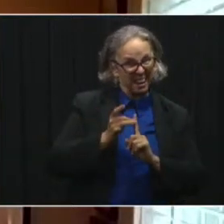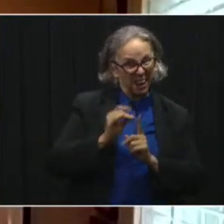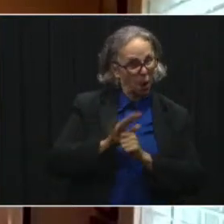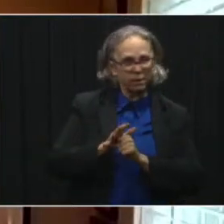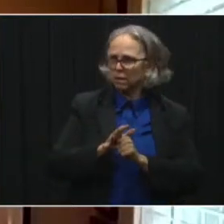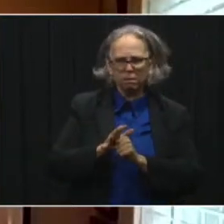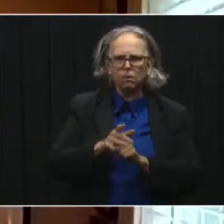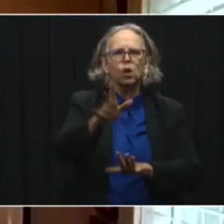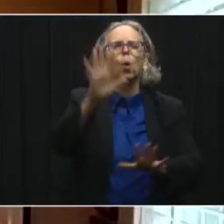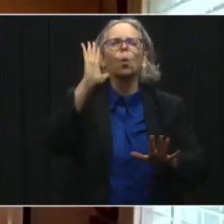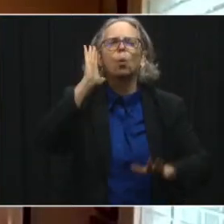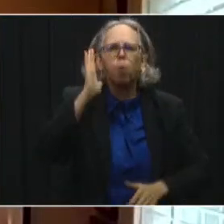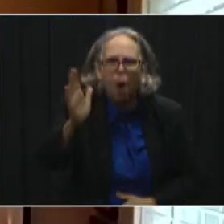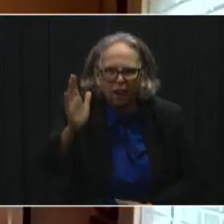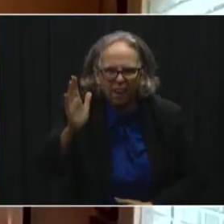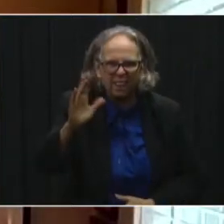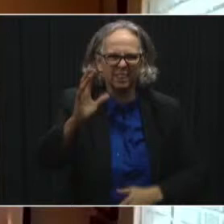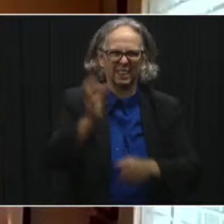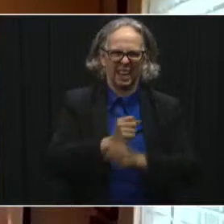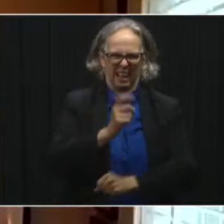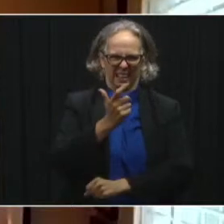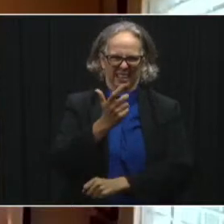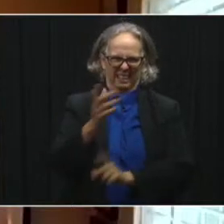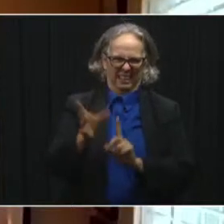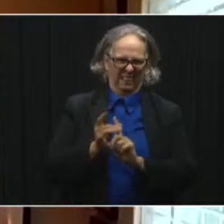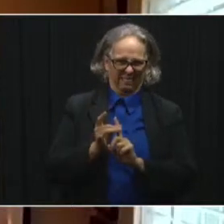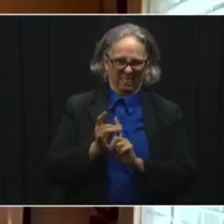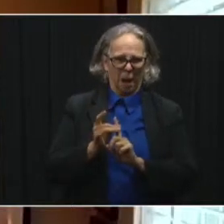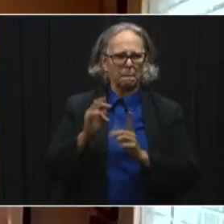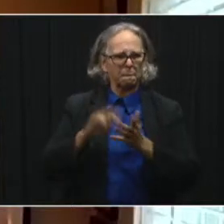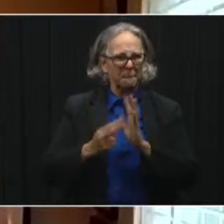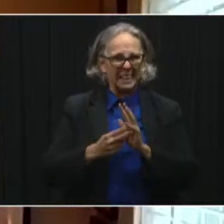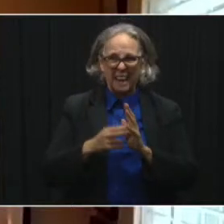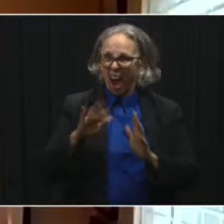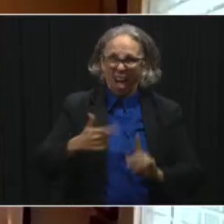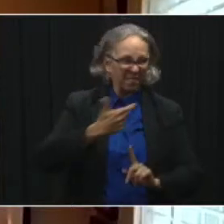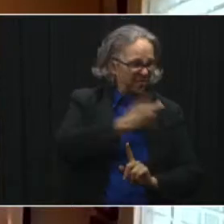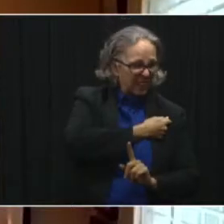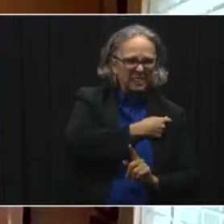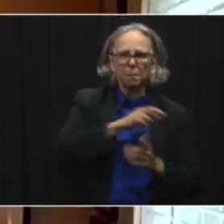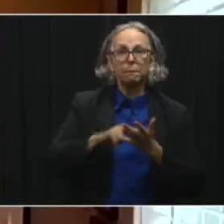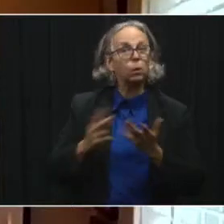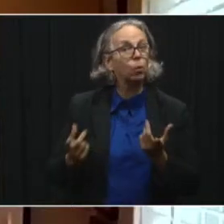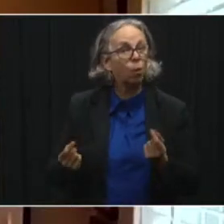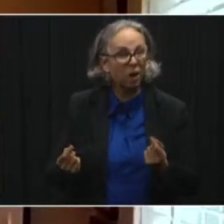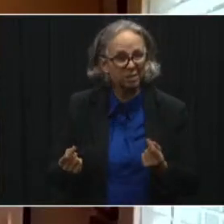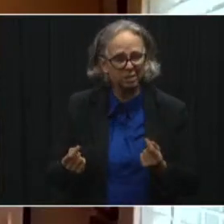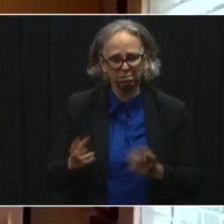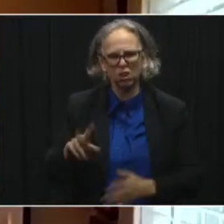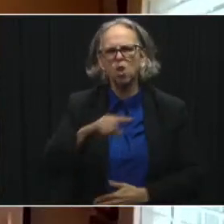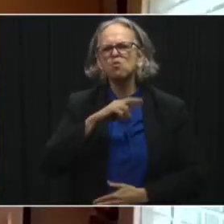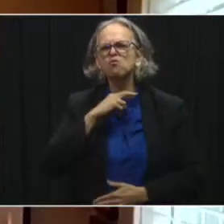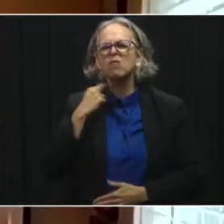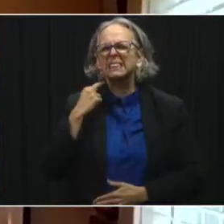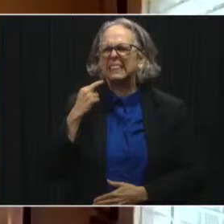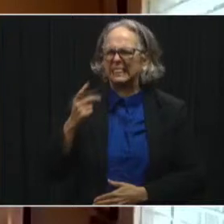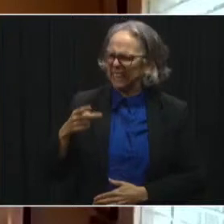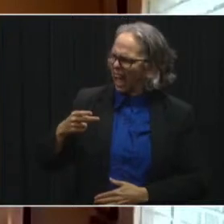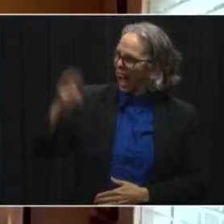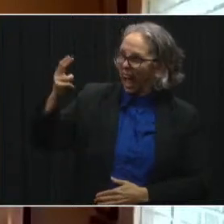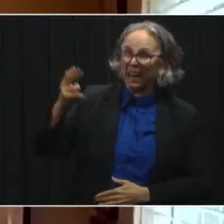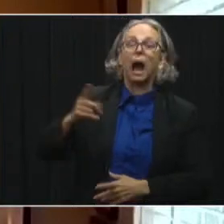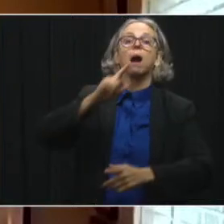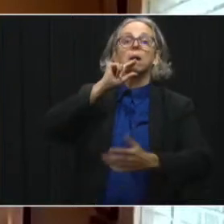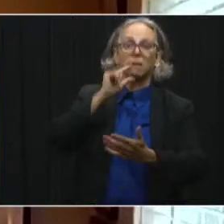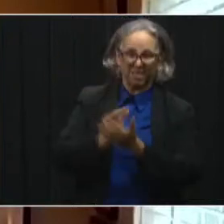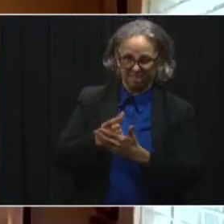of a vaccine, there is a very real risk you'll end up in the hospital or even in the obituary